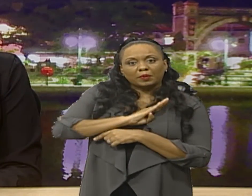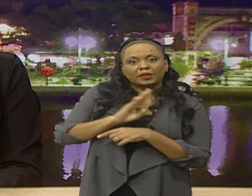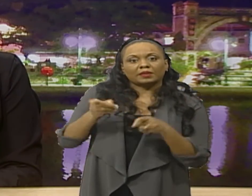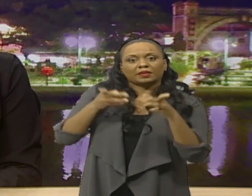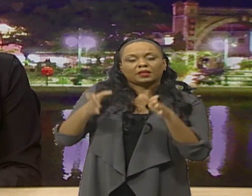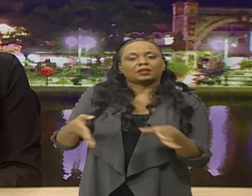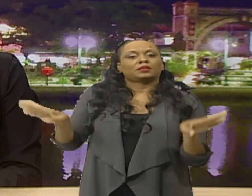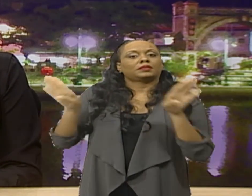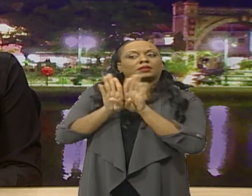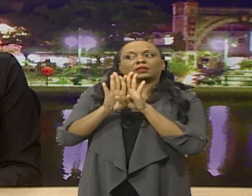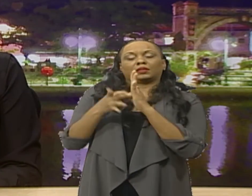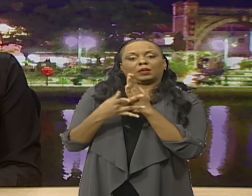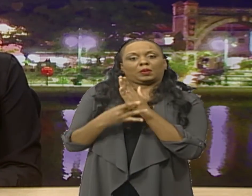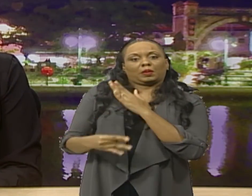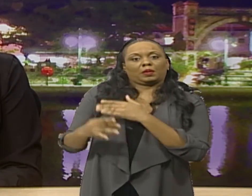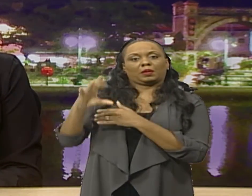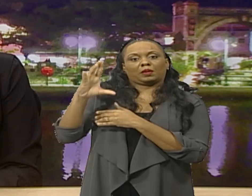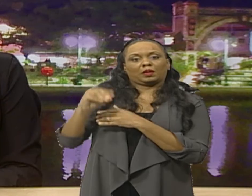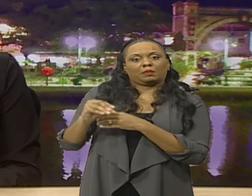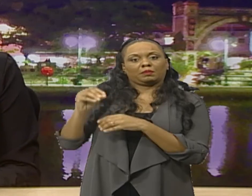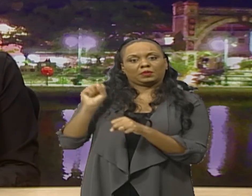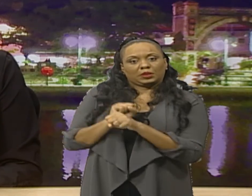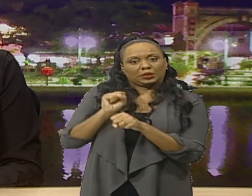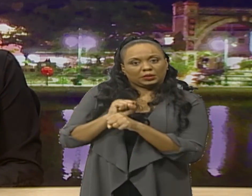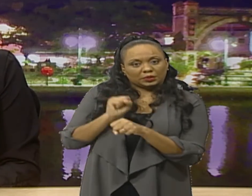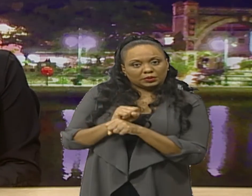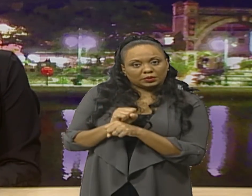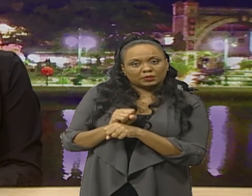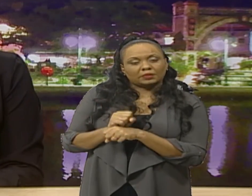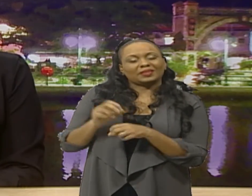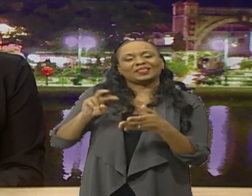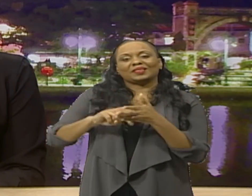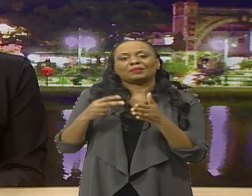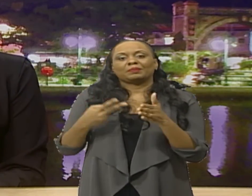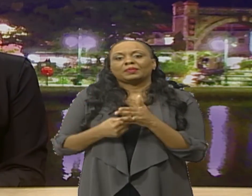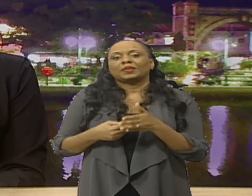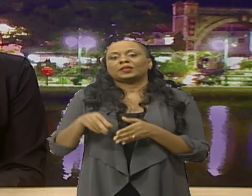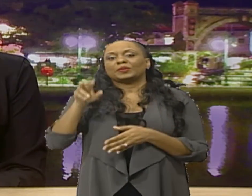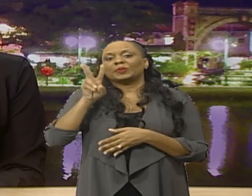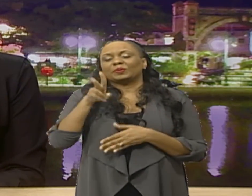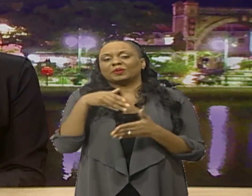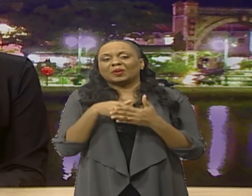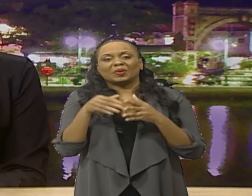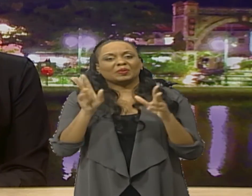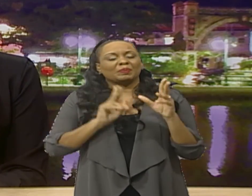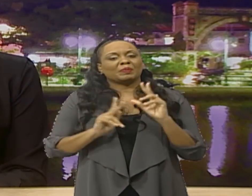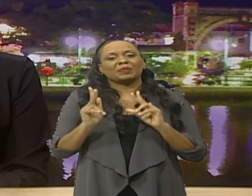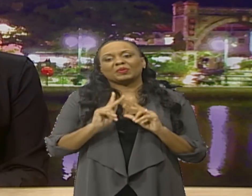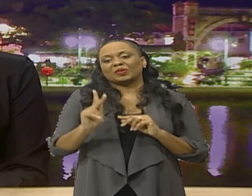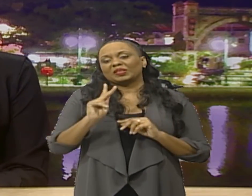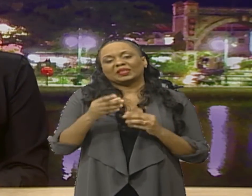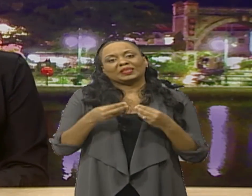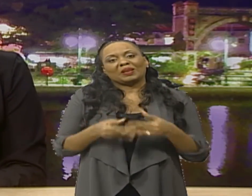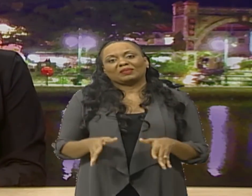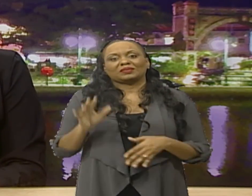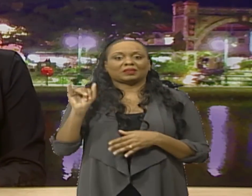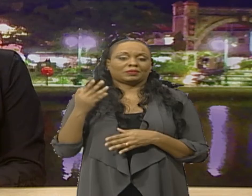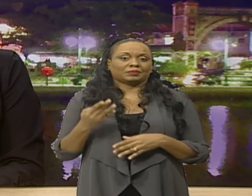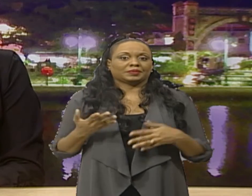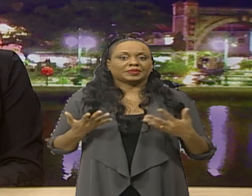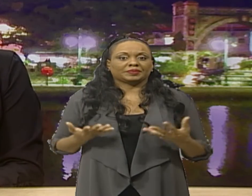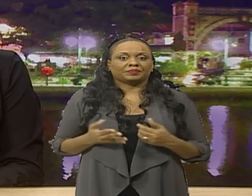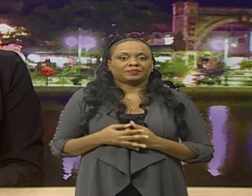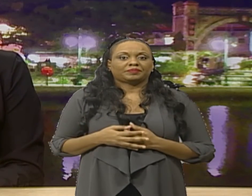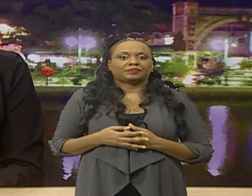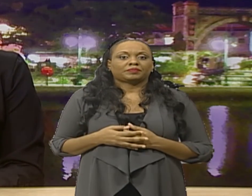Directors to shut down the oil refinery operations, and that resulted in the loss of more than 2,000 jobs. Dr. Rowley says